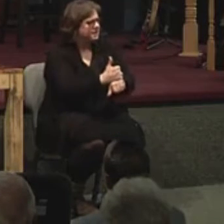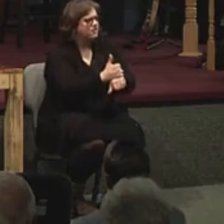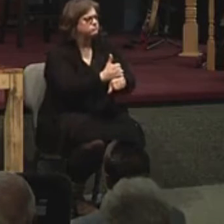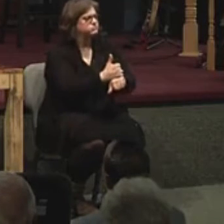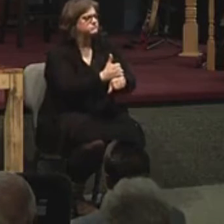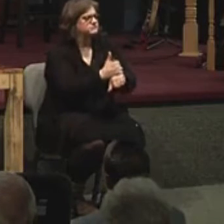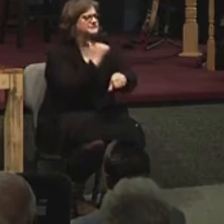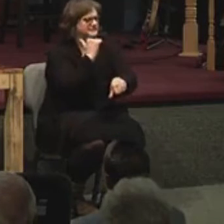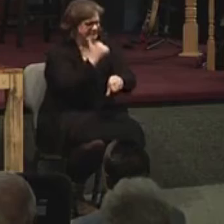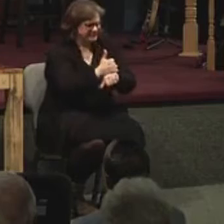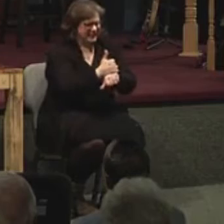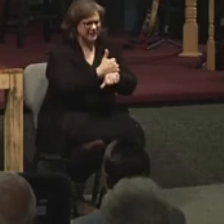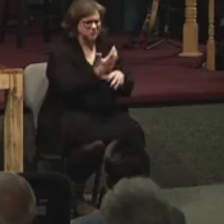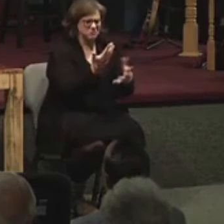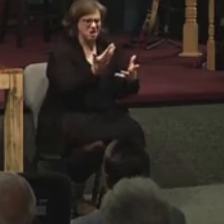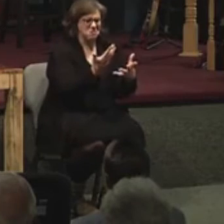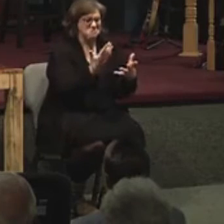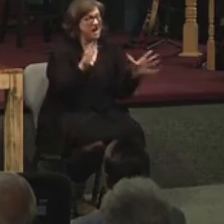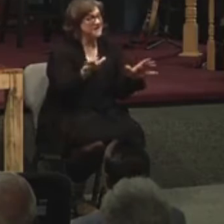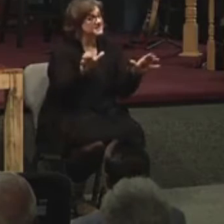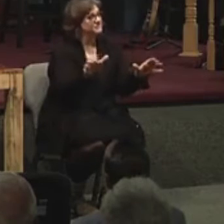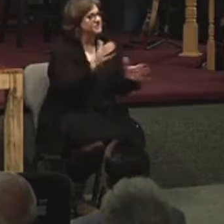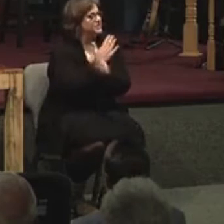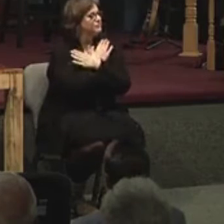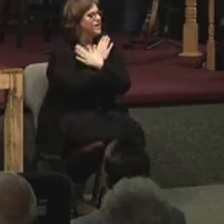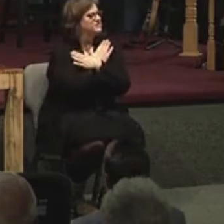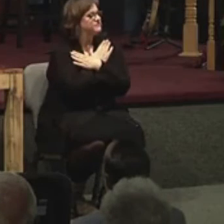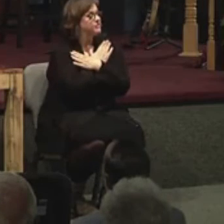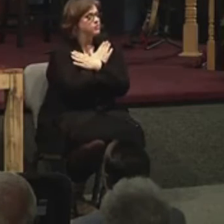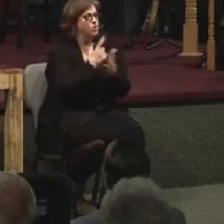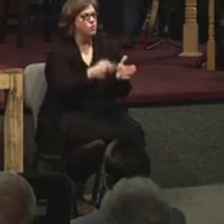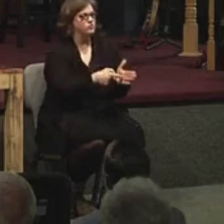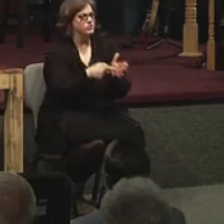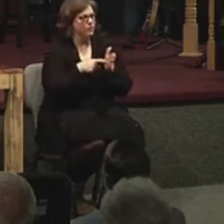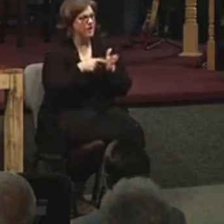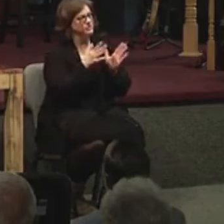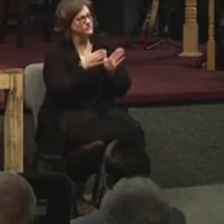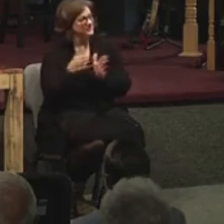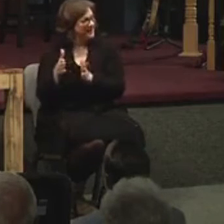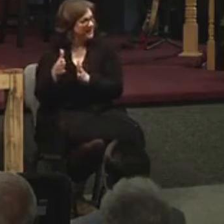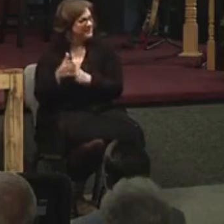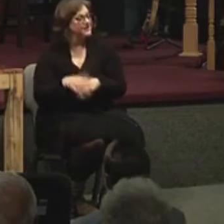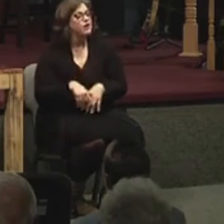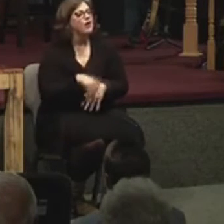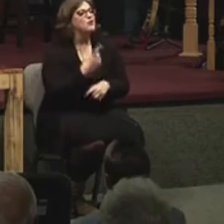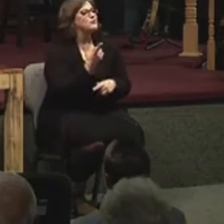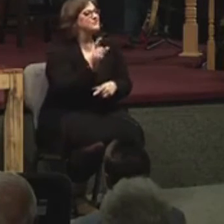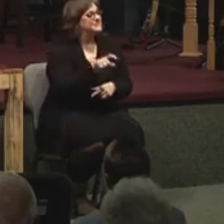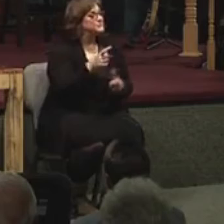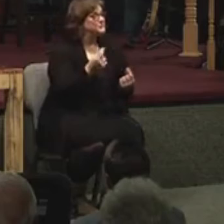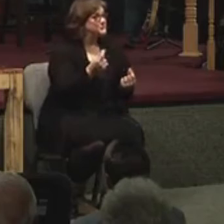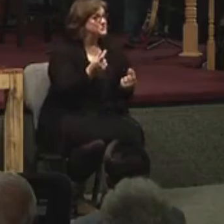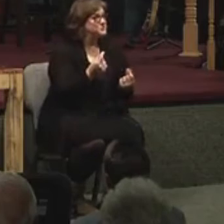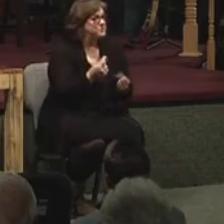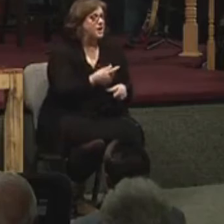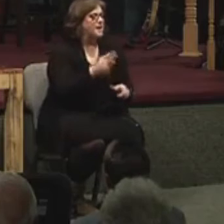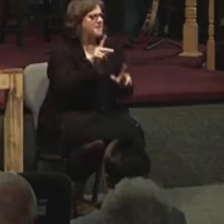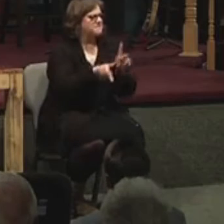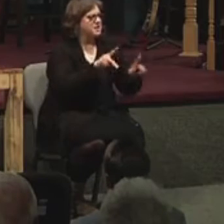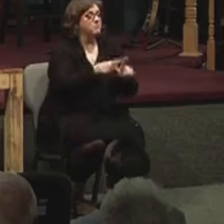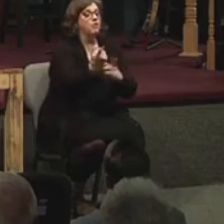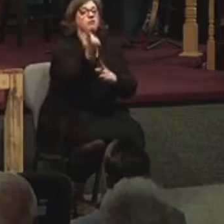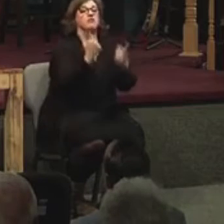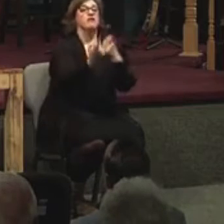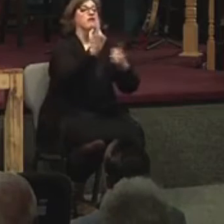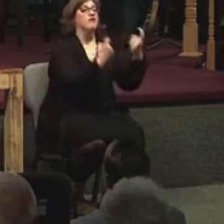no to a list of good things so that you can say yes to the best. But Sabbath is the primary discipline